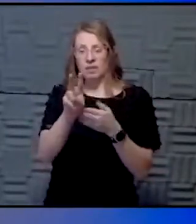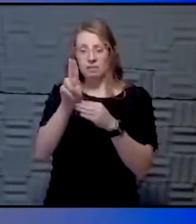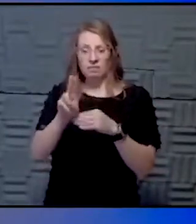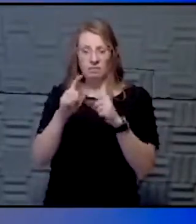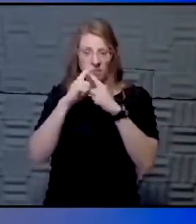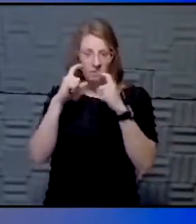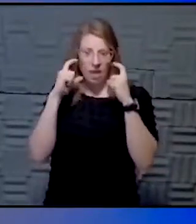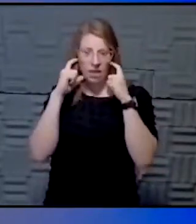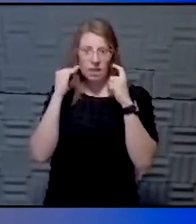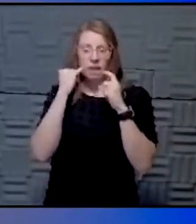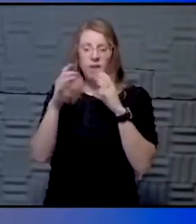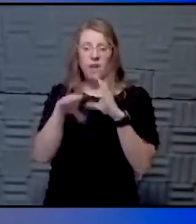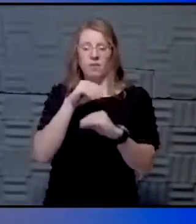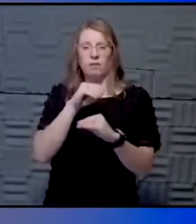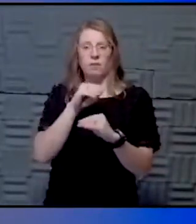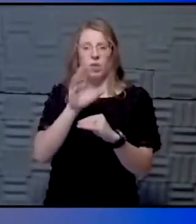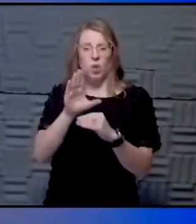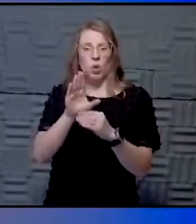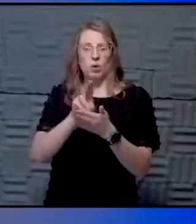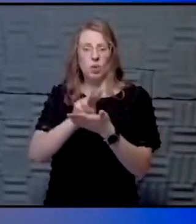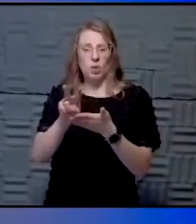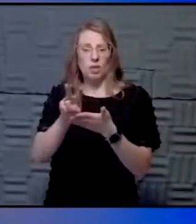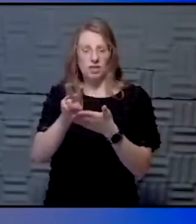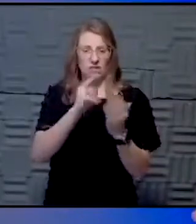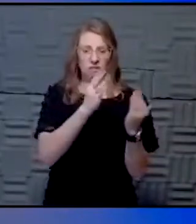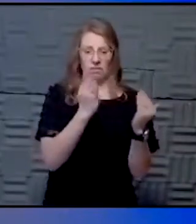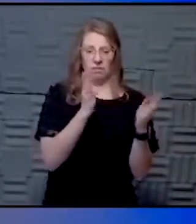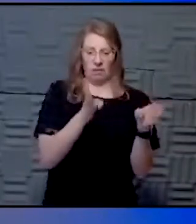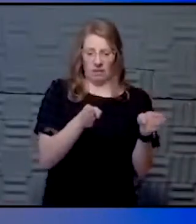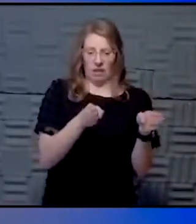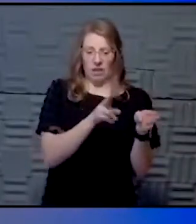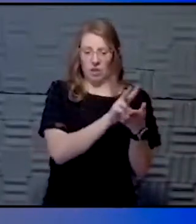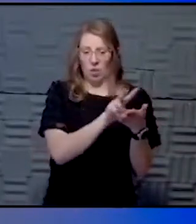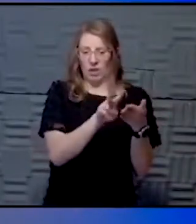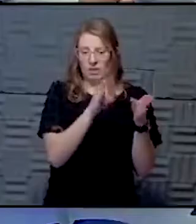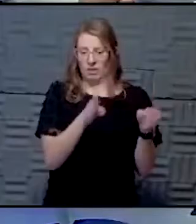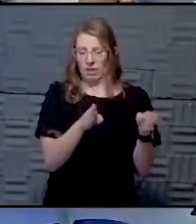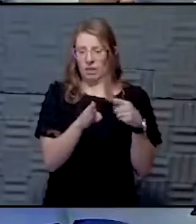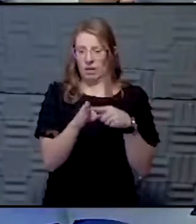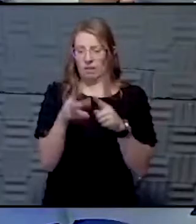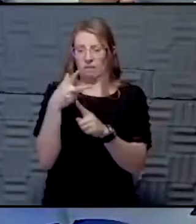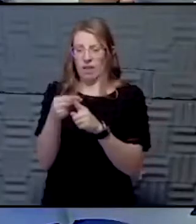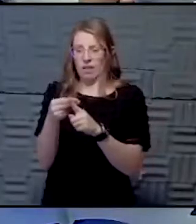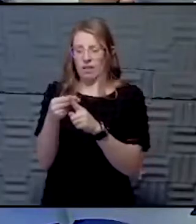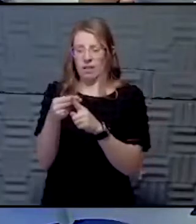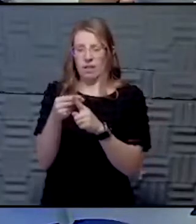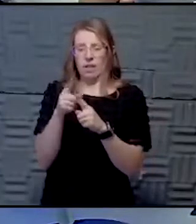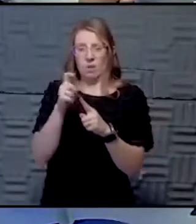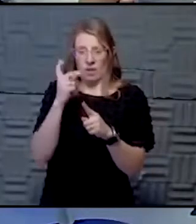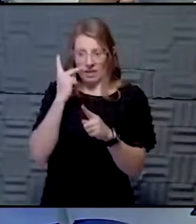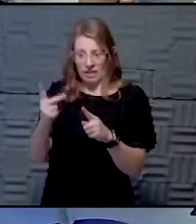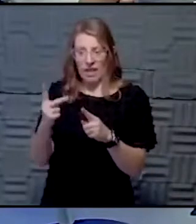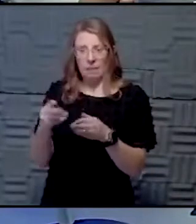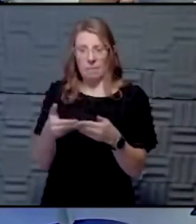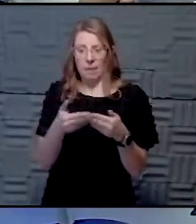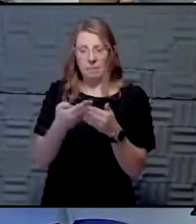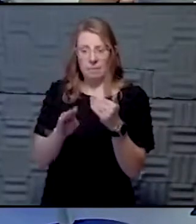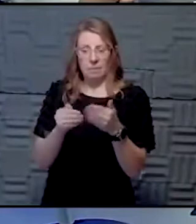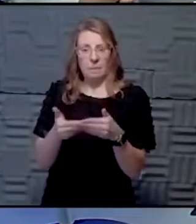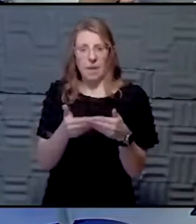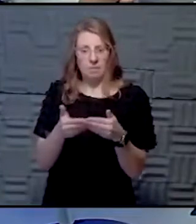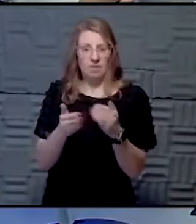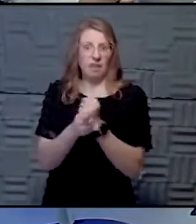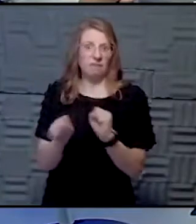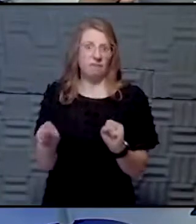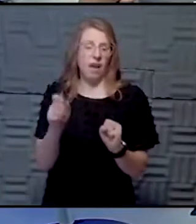masking. If you're outside of your 2 weeks of vaccine, Yeah, I think if you've been vaccinated, you want to go Yeah. see that newborn, you're Right. probably pretty safe, Yeah,